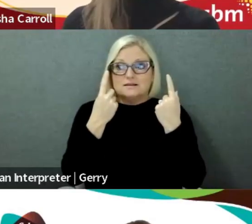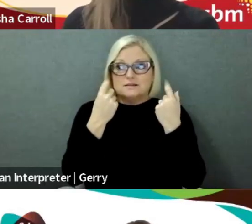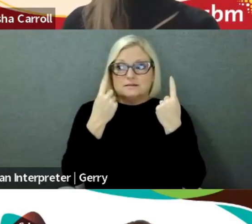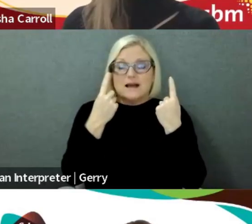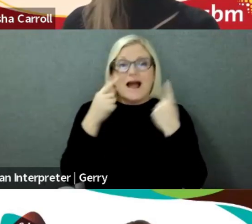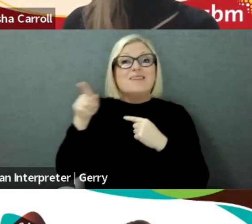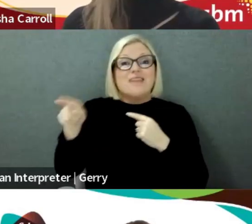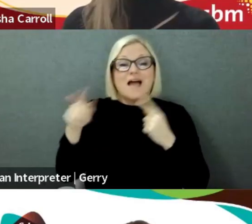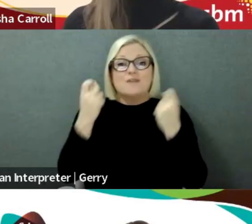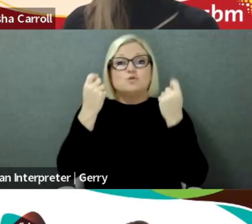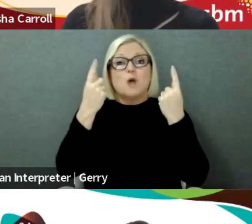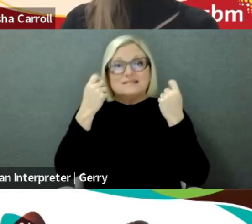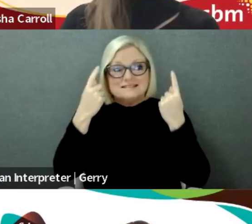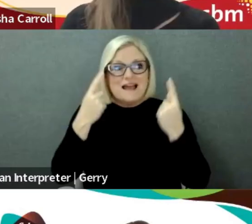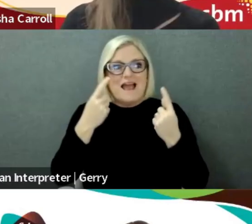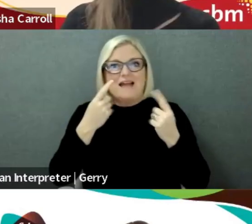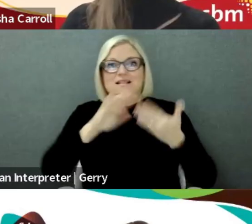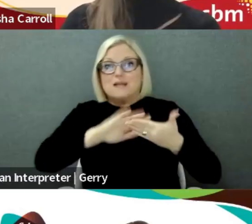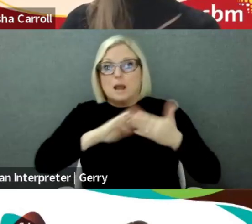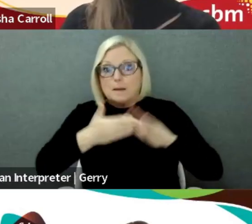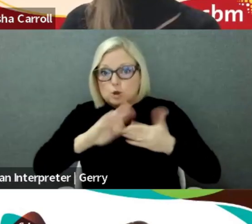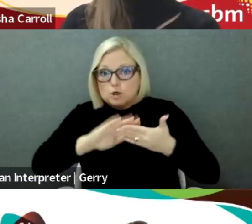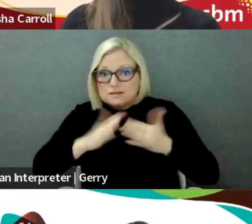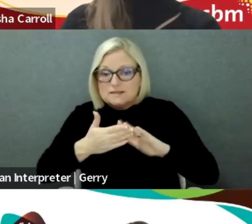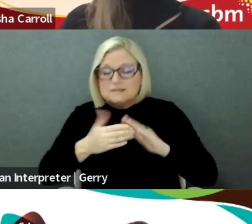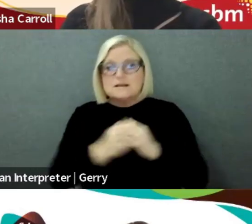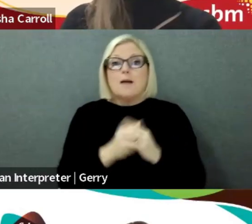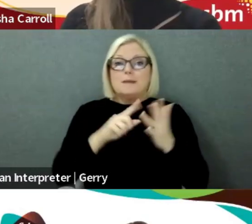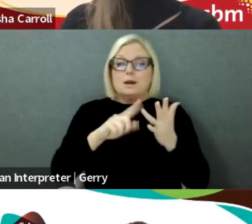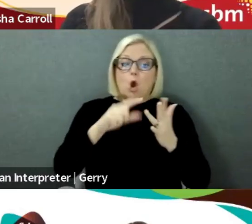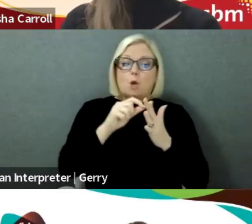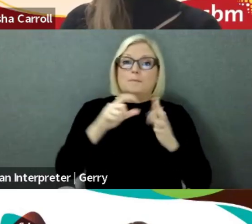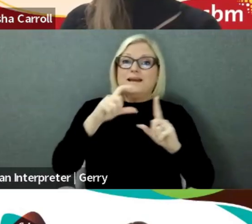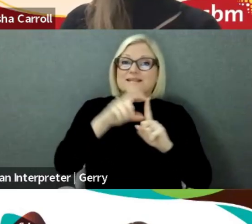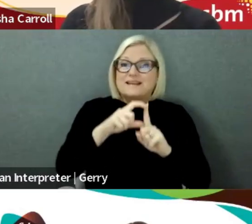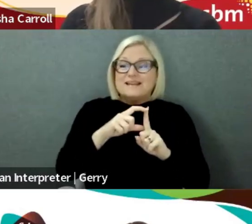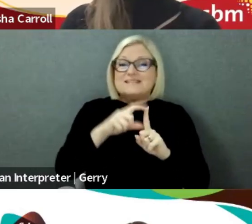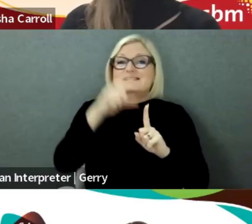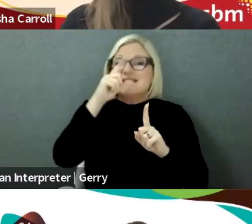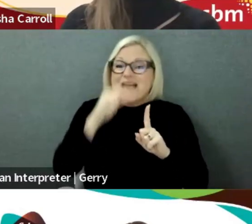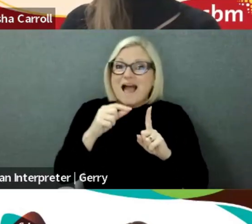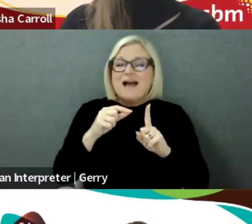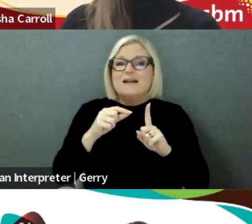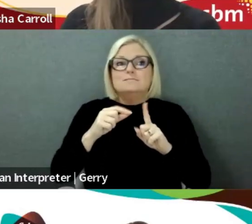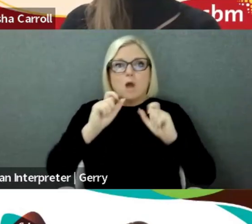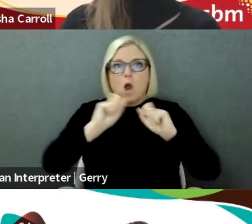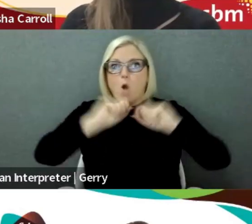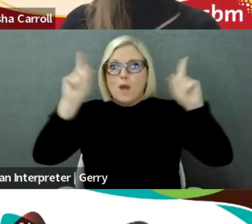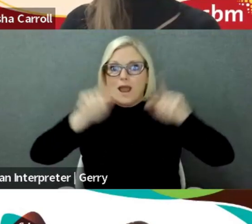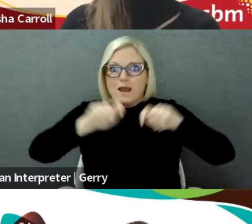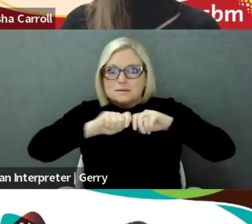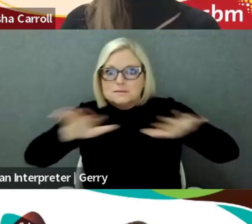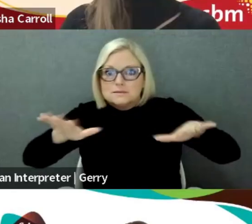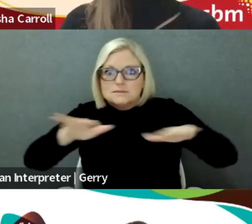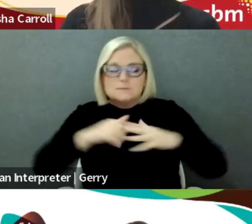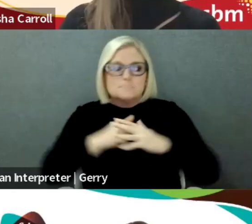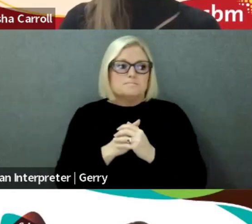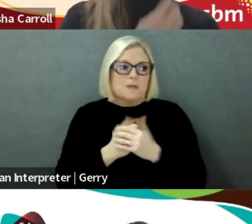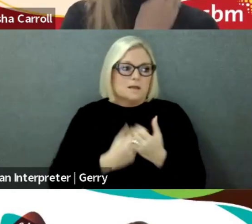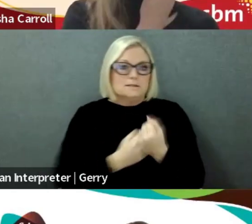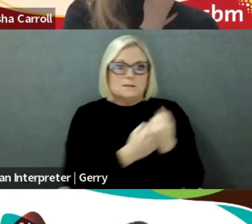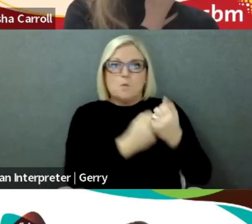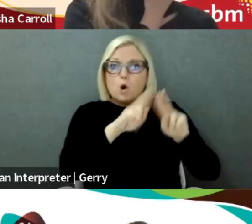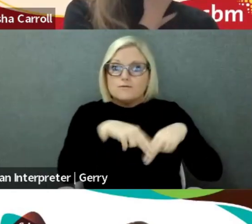partnership, OPTs can raise awareness, support families, challenge stigma, and help people understand their